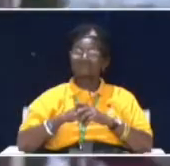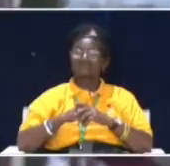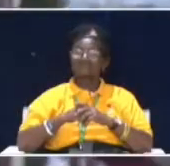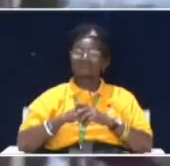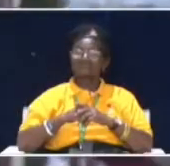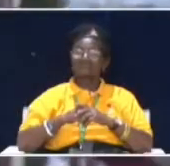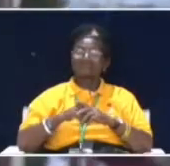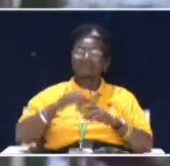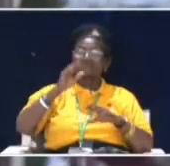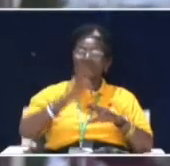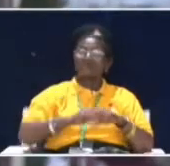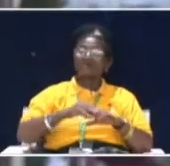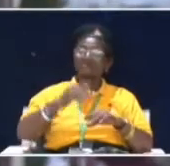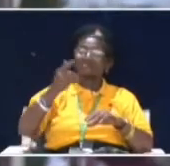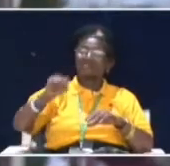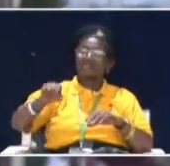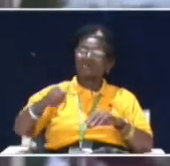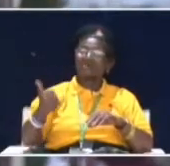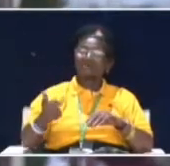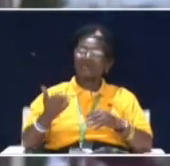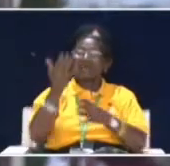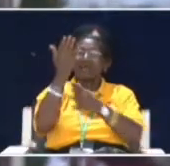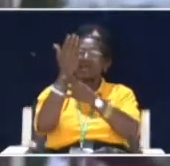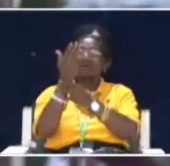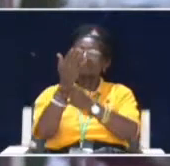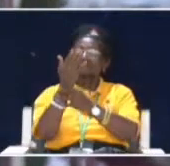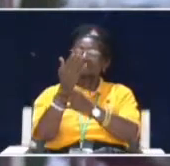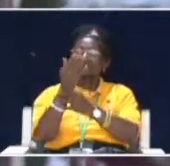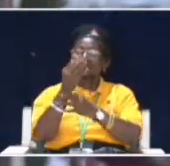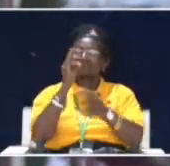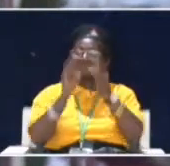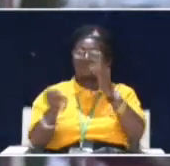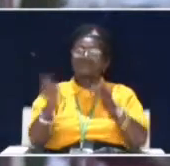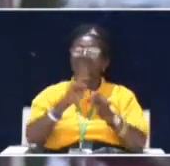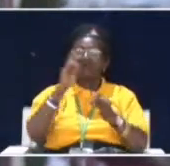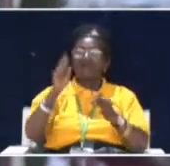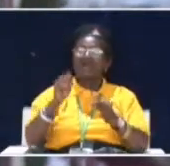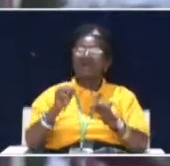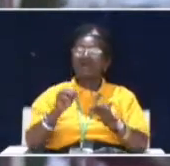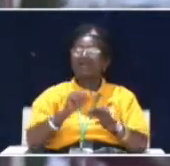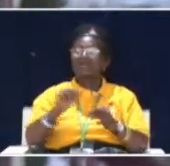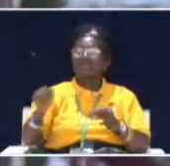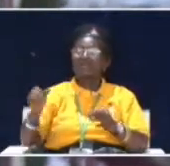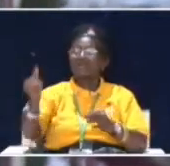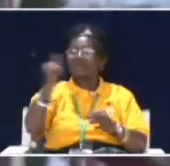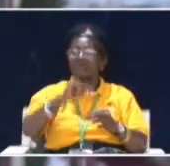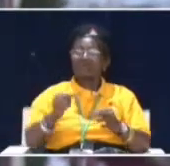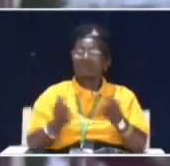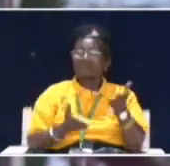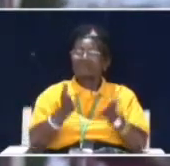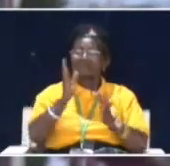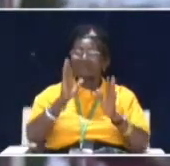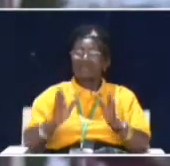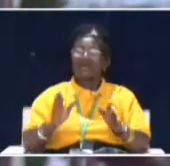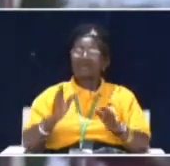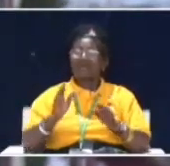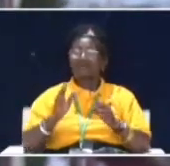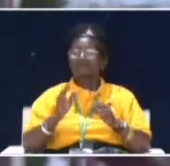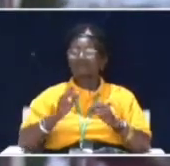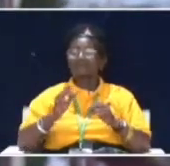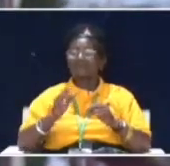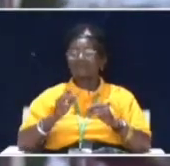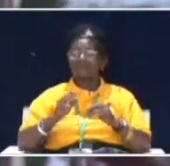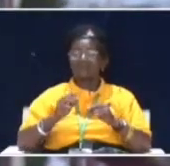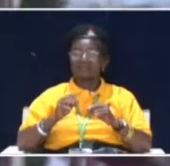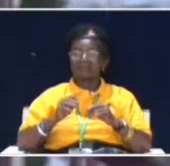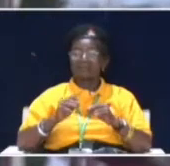On the other hand, if you are an ordinary servant. Ní ọ̀nà mìíràn ẹ̀wẹ̀ tó bá jẹ́ pé ọmọ ìpè ránṣẹ́ nìkan